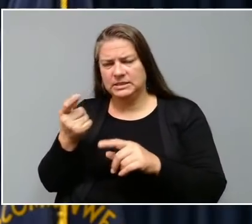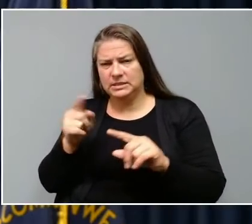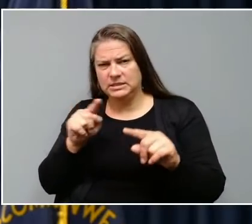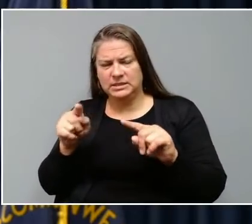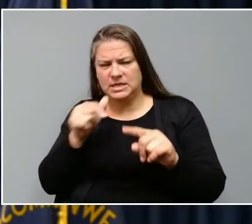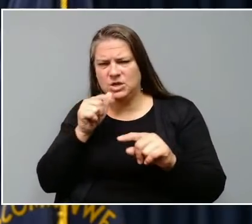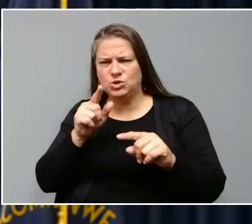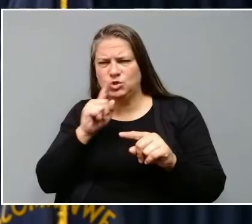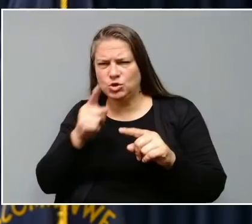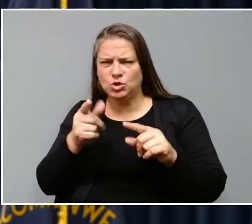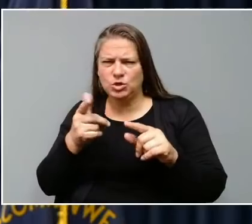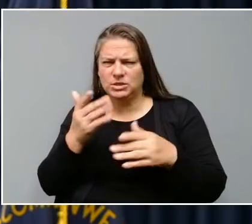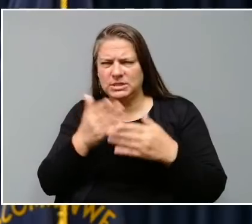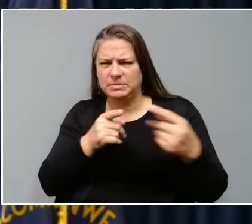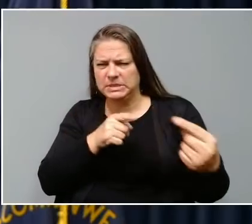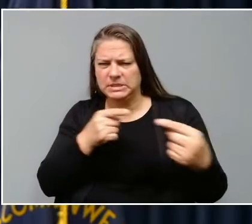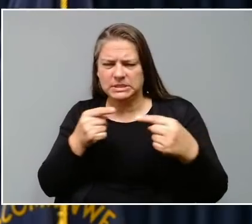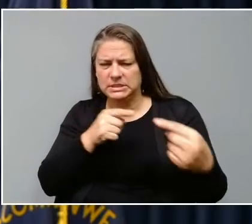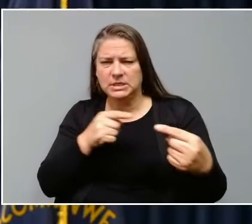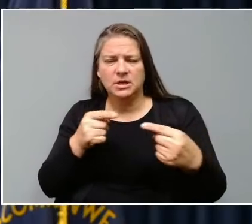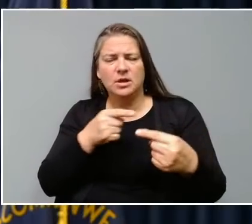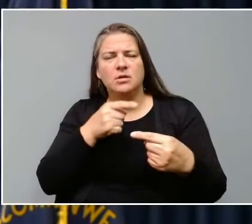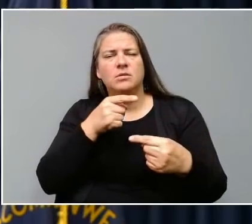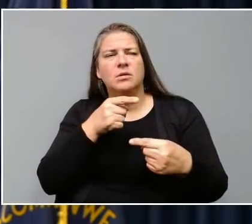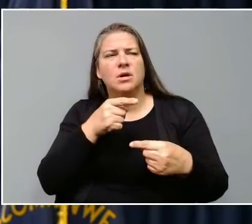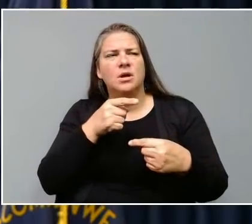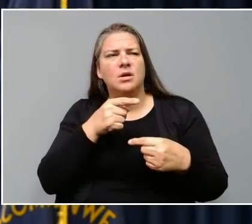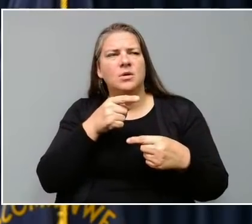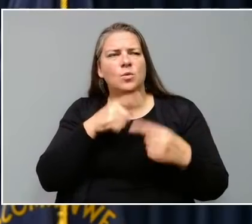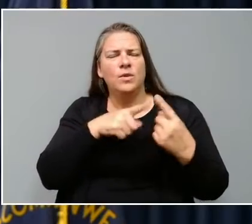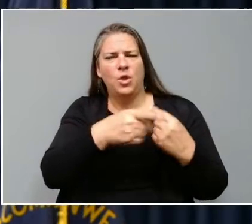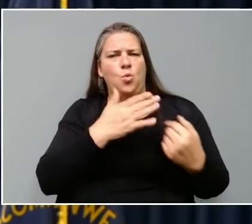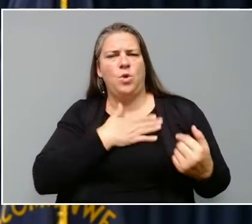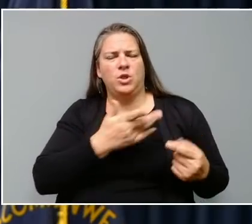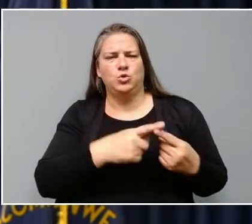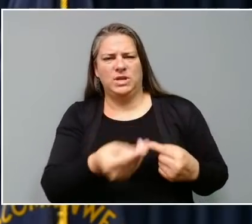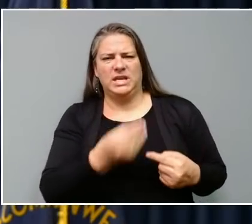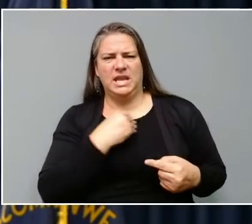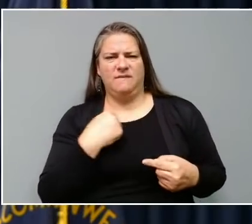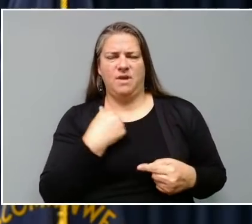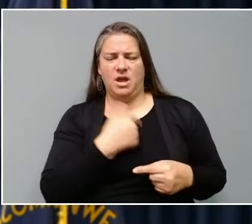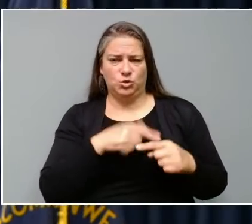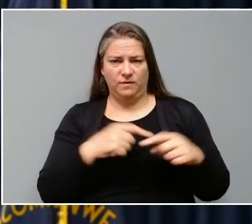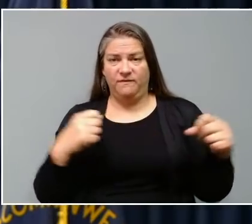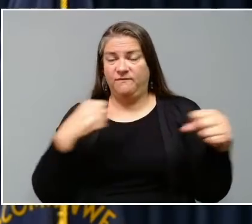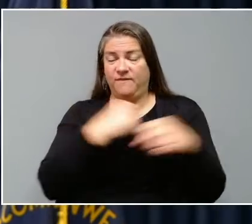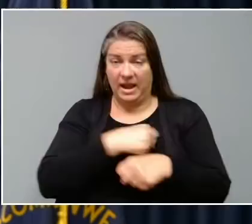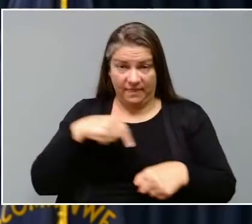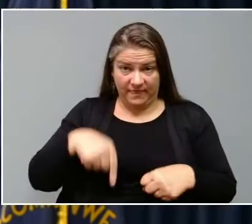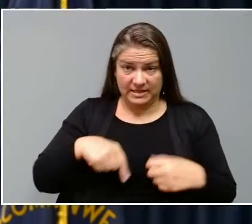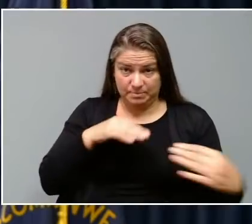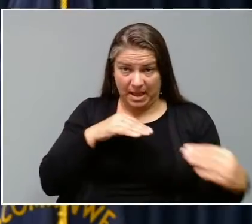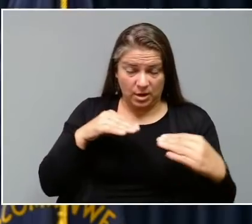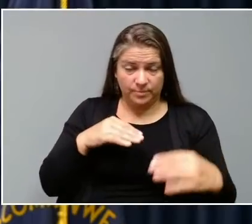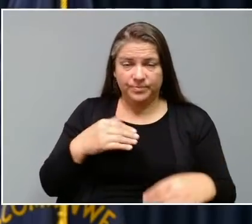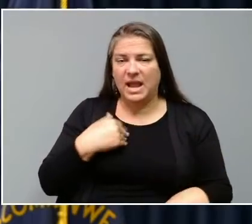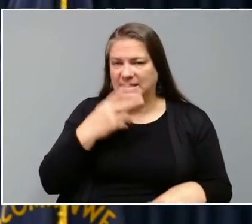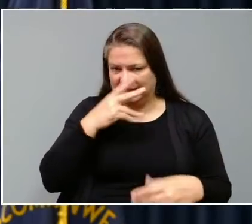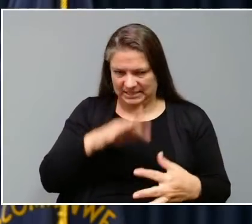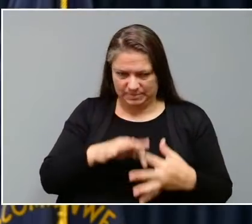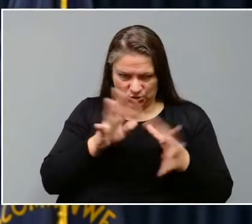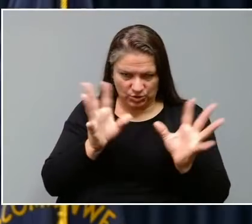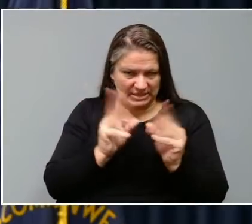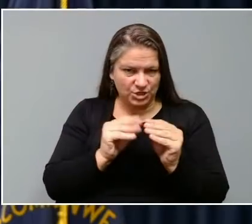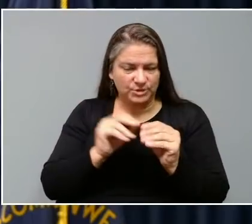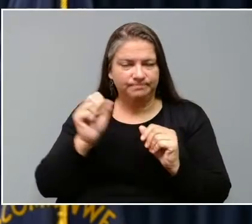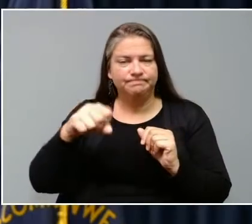majority that they'd be willing to provide us to fight this battle. I do foresee a special session. I